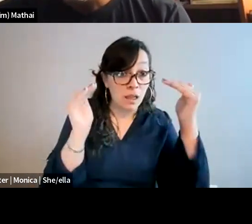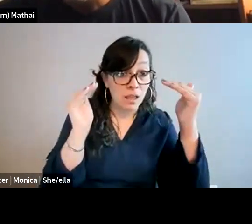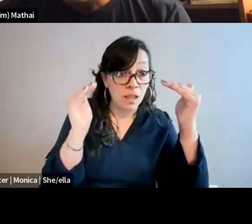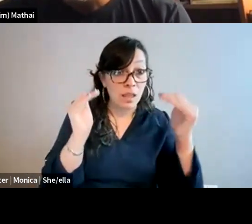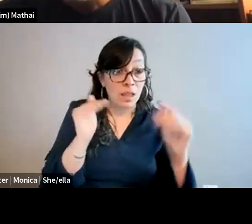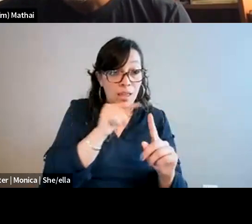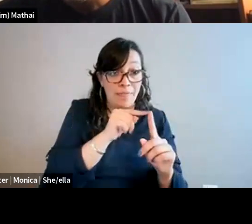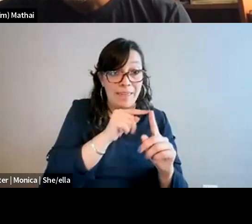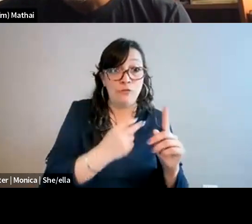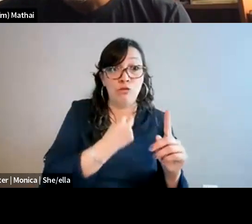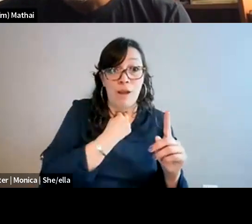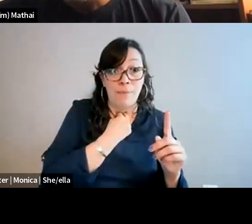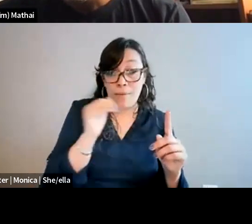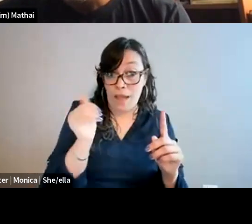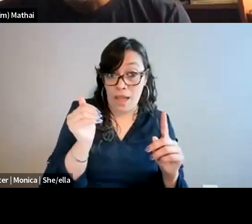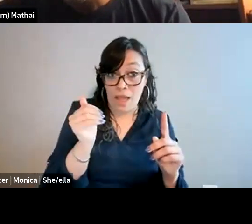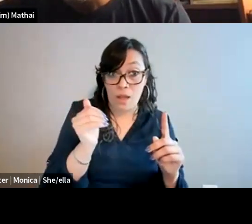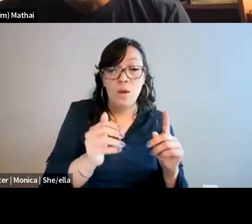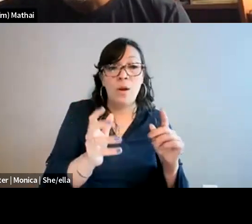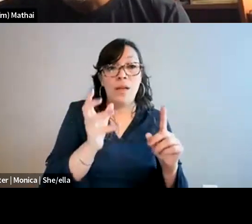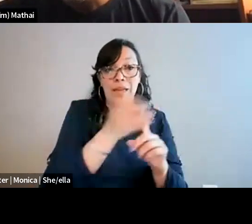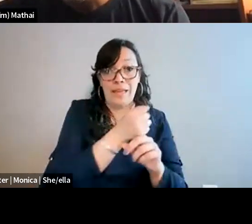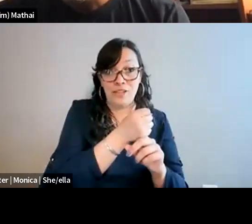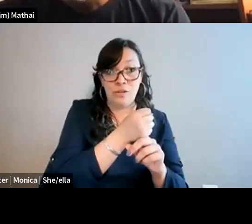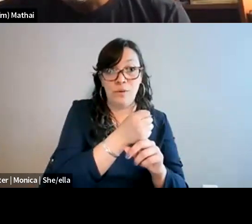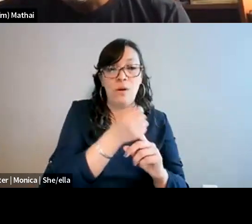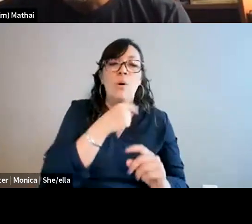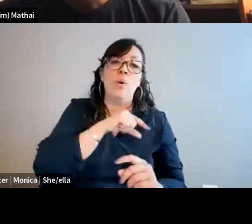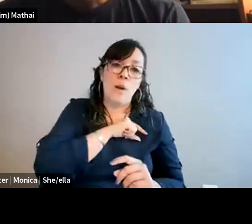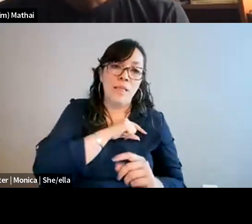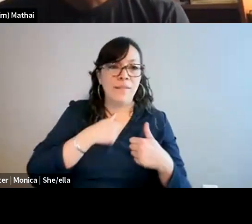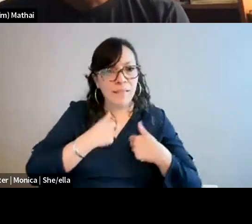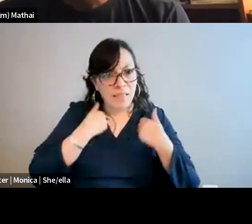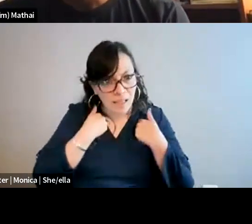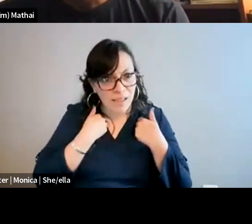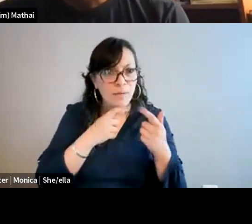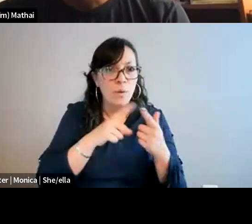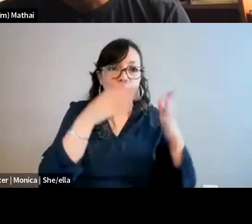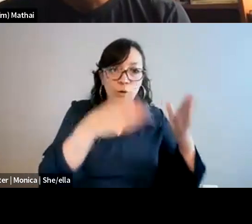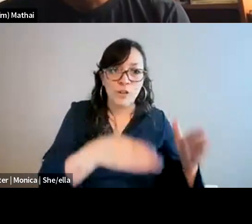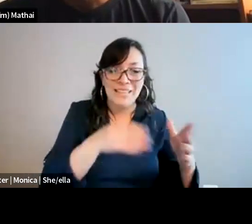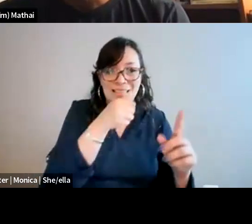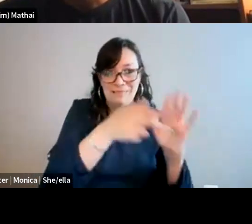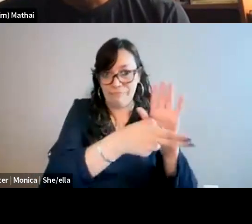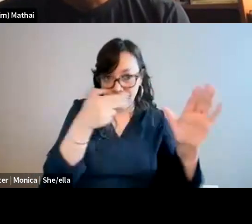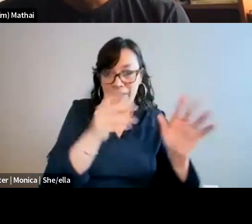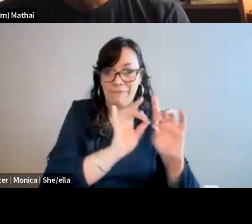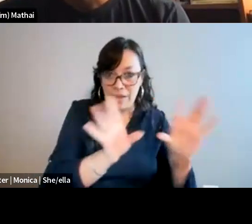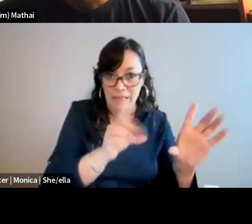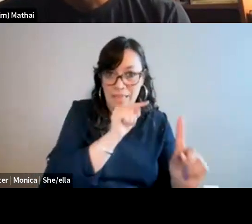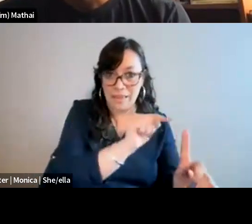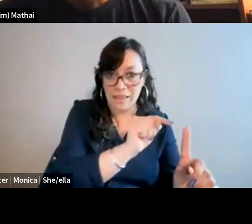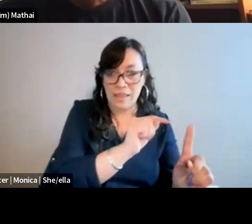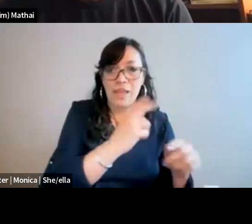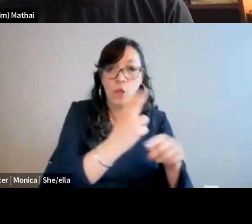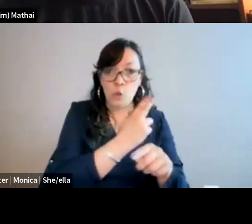trap them is by catching them as saying quality of life, or a person is violent, and use it as the impetus